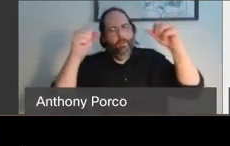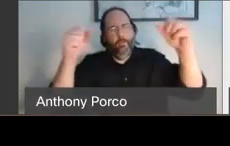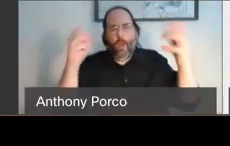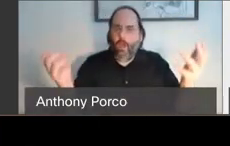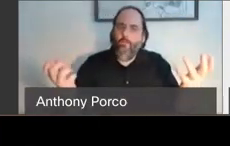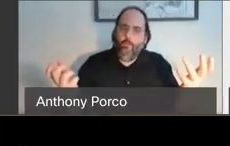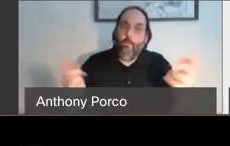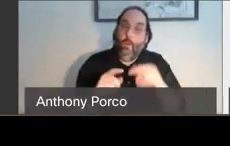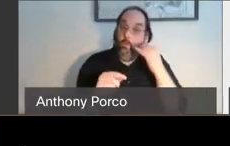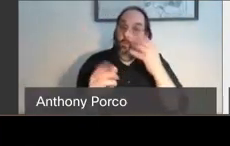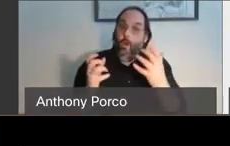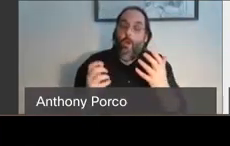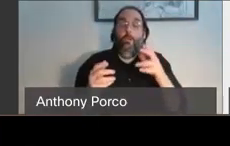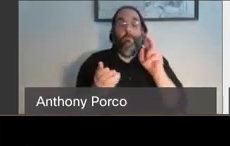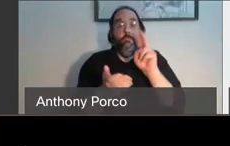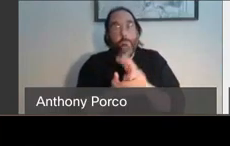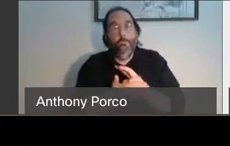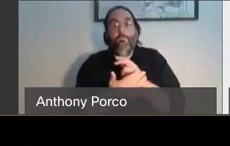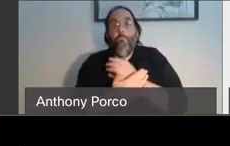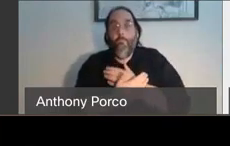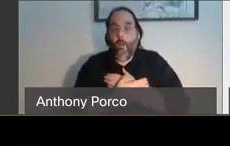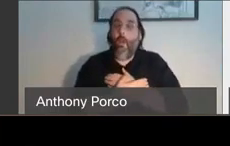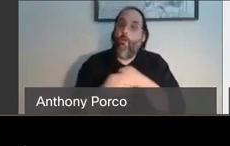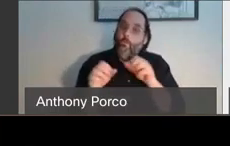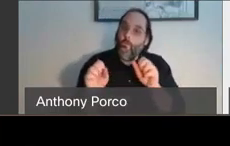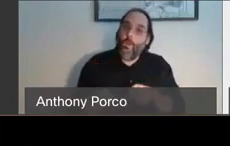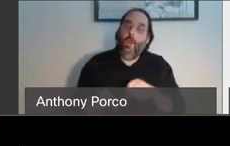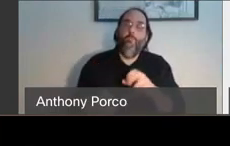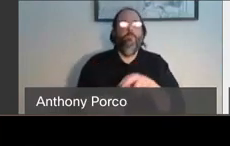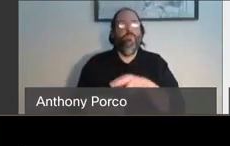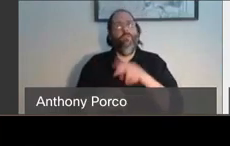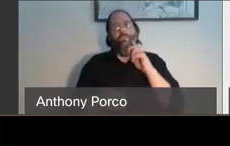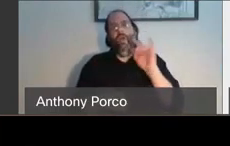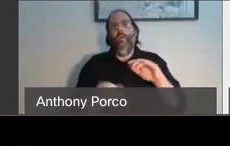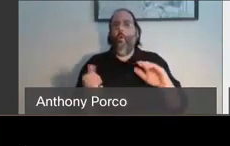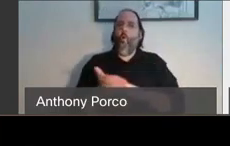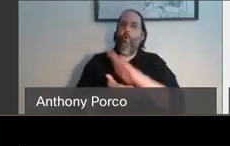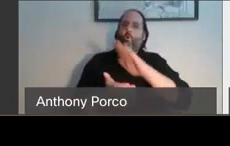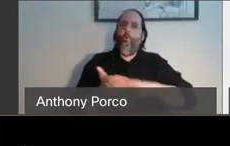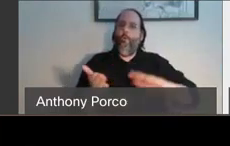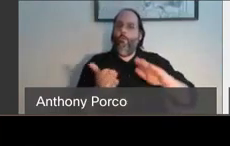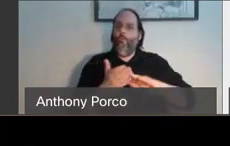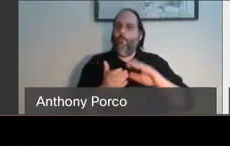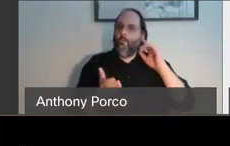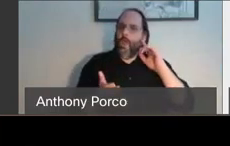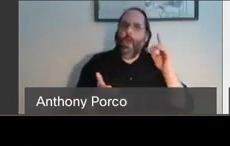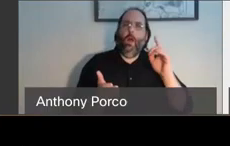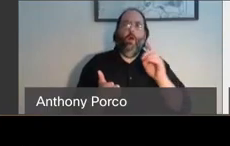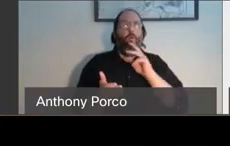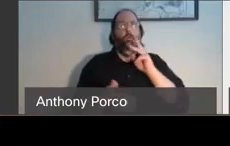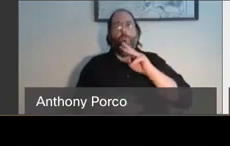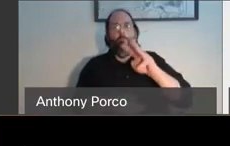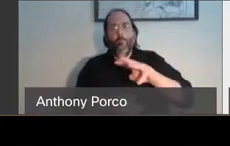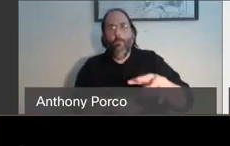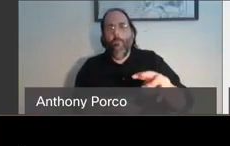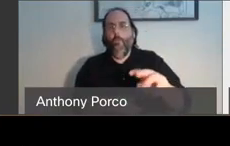music, but if you want to lay down and relax a little bit, good nature sounds like oceans and lakes and babbling brooks, those kind of things